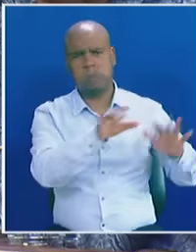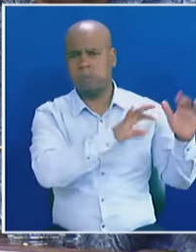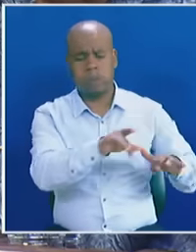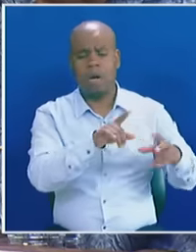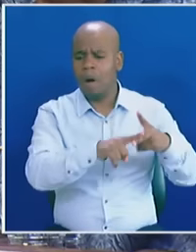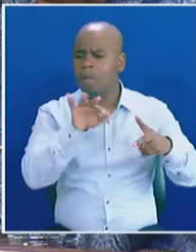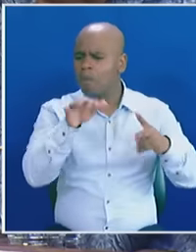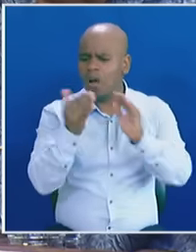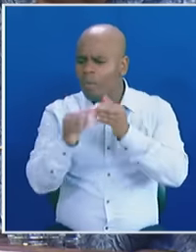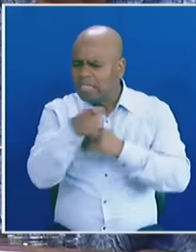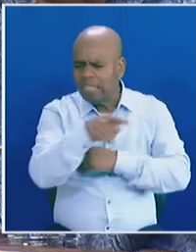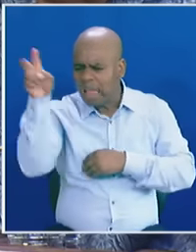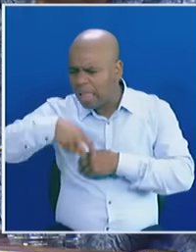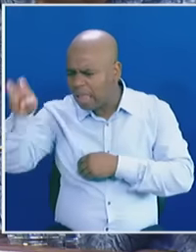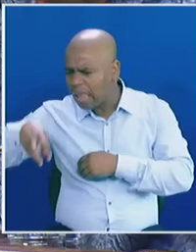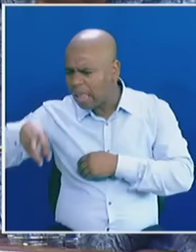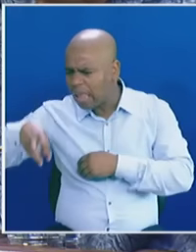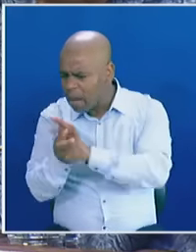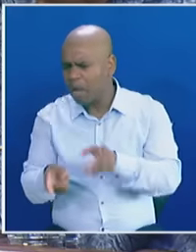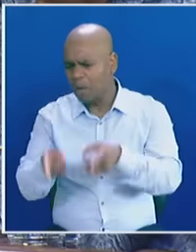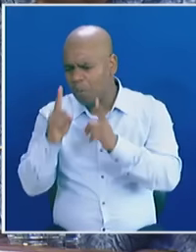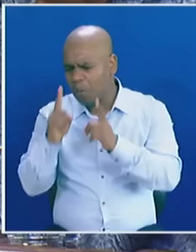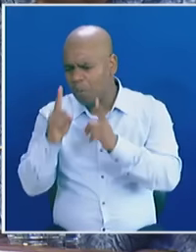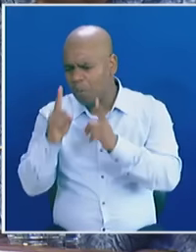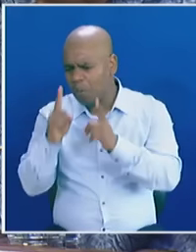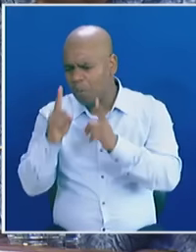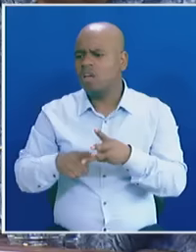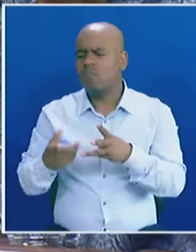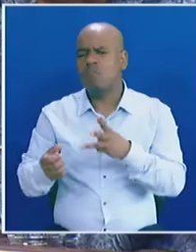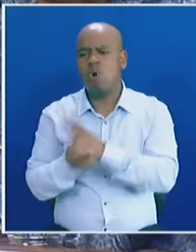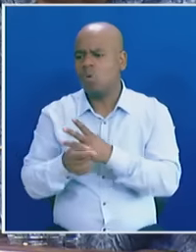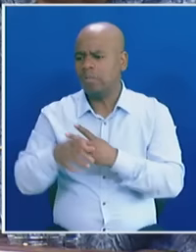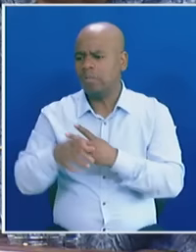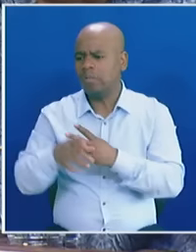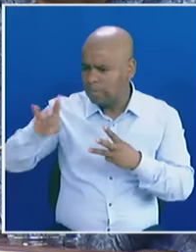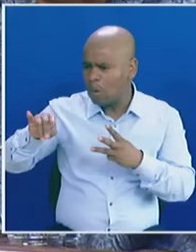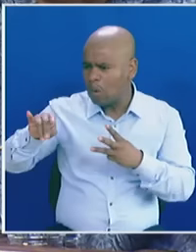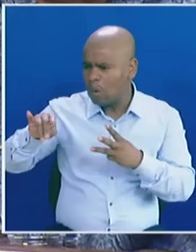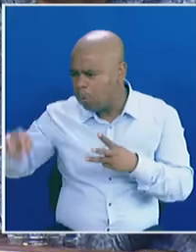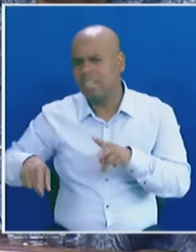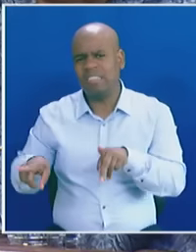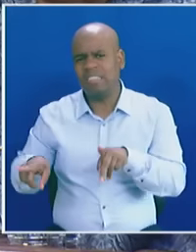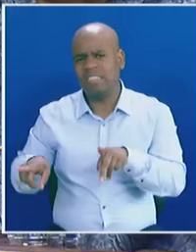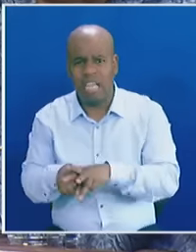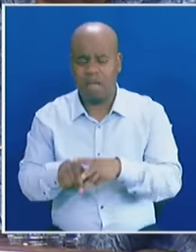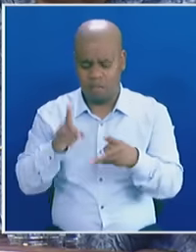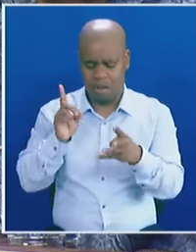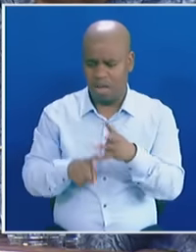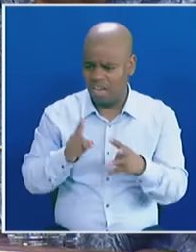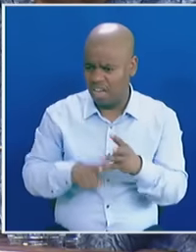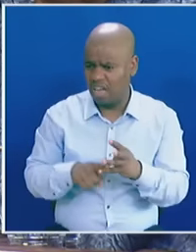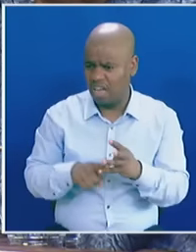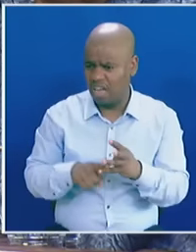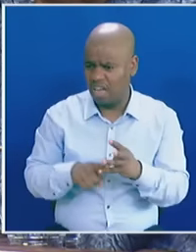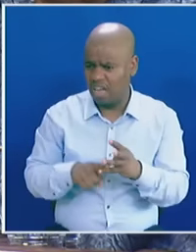goods, narcotics, the spoils of the poaching of our wildlife remains rampant in the department, and the